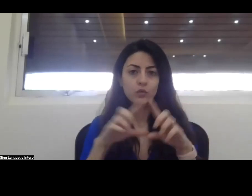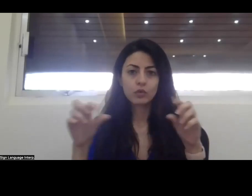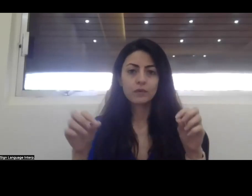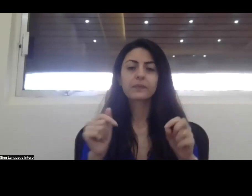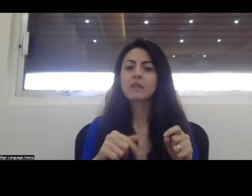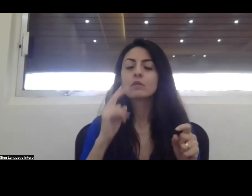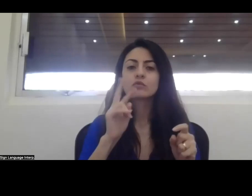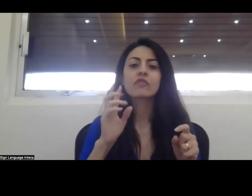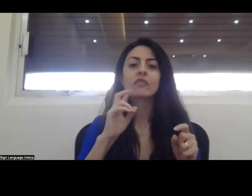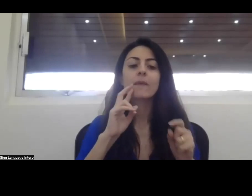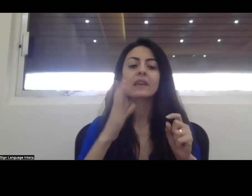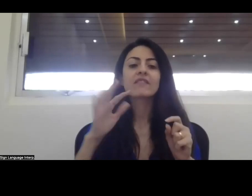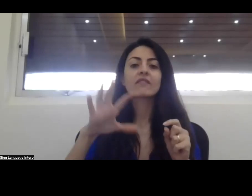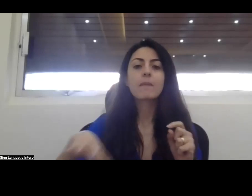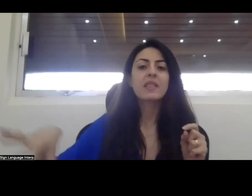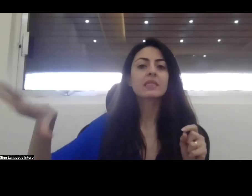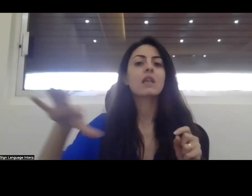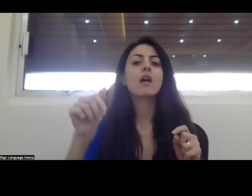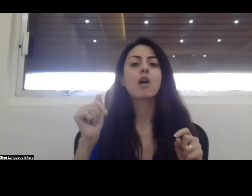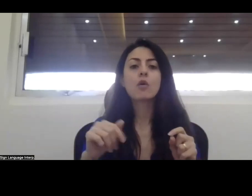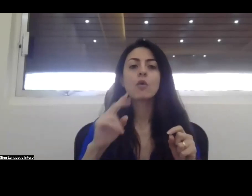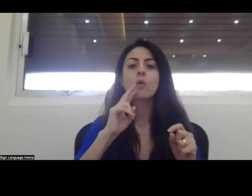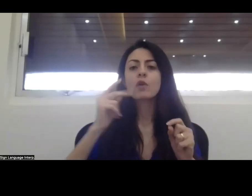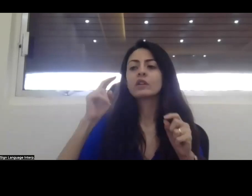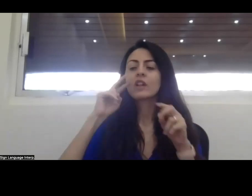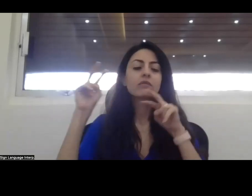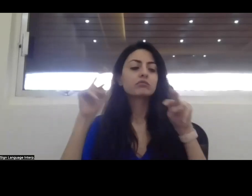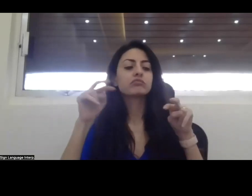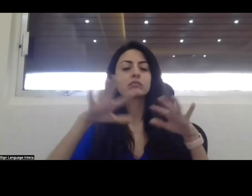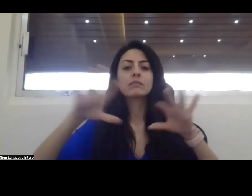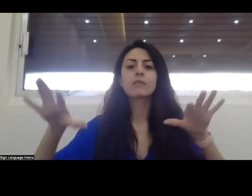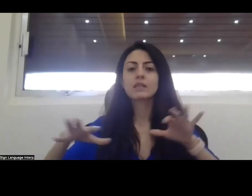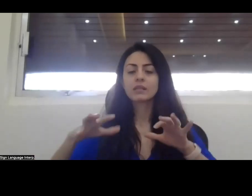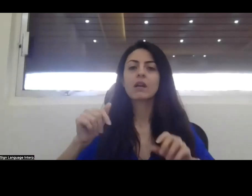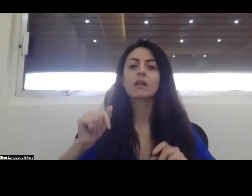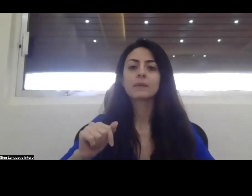hope you can see my screen. Let me just find the right.